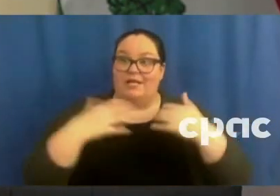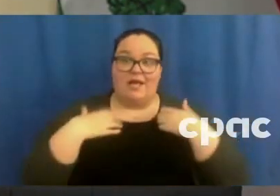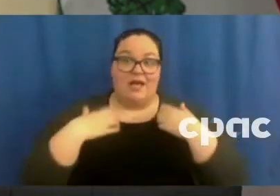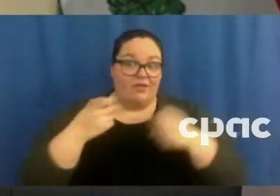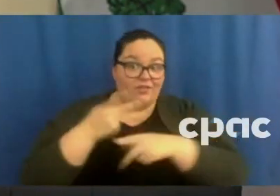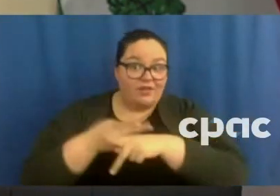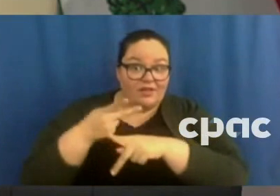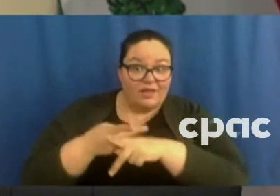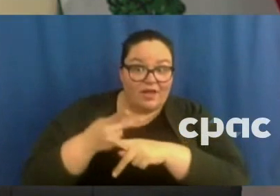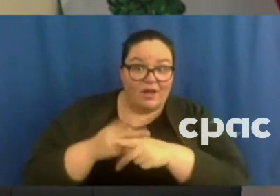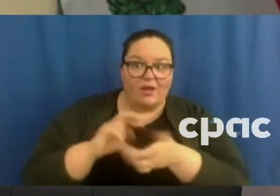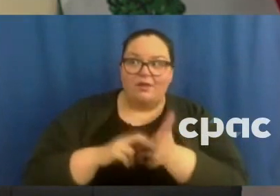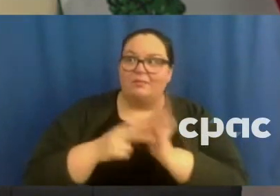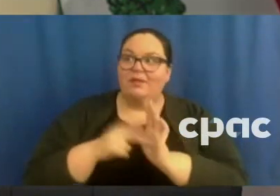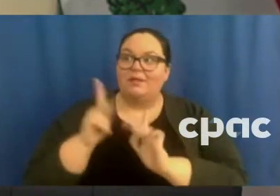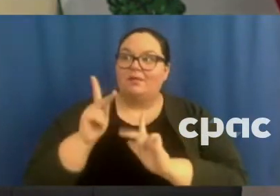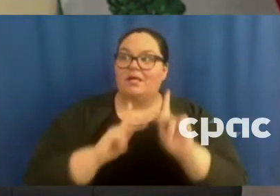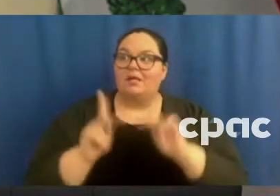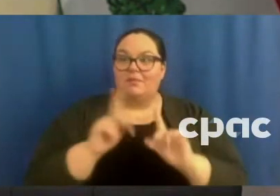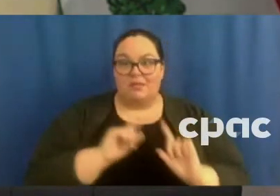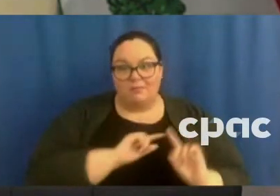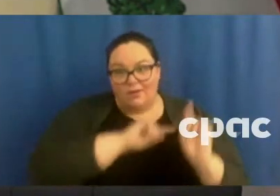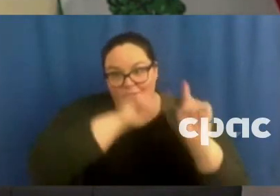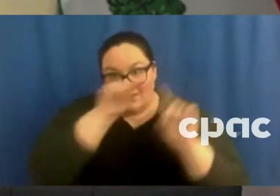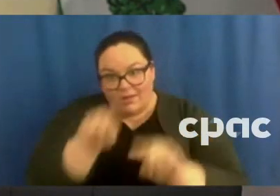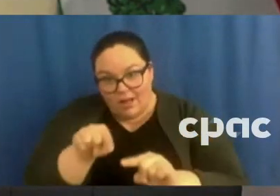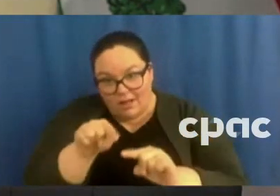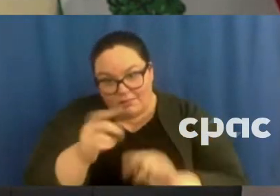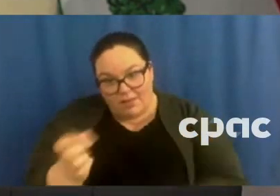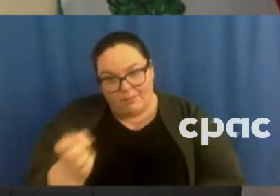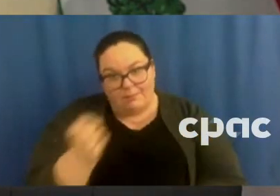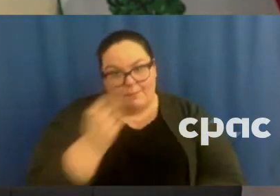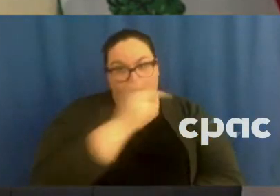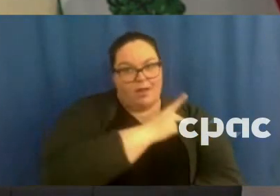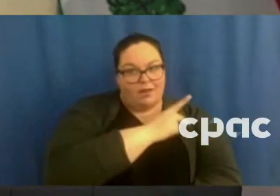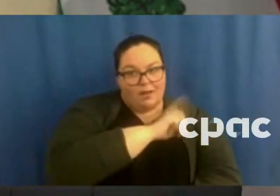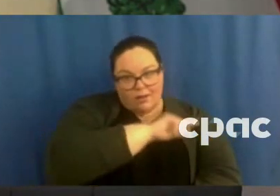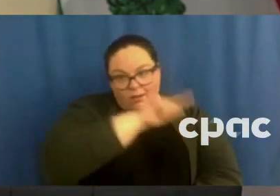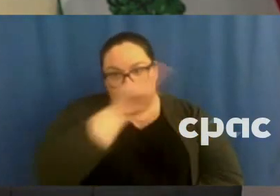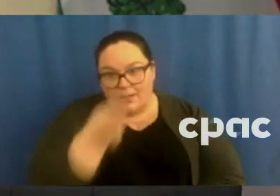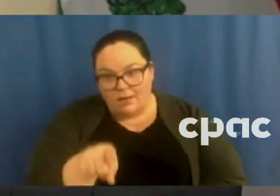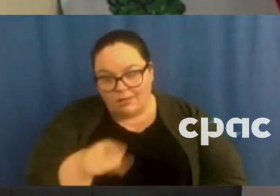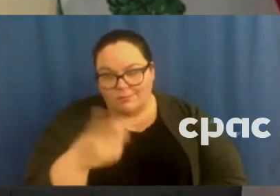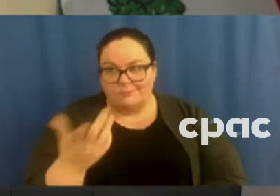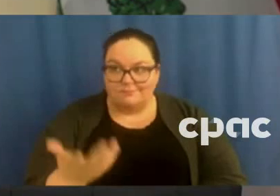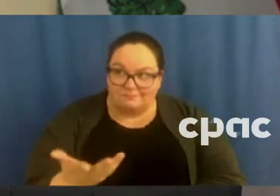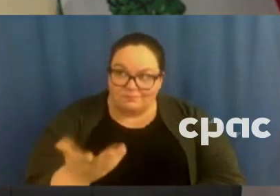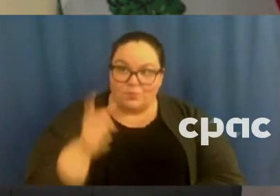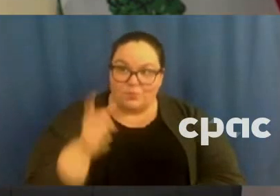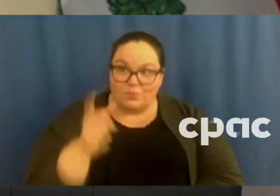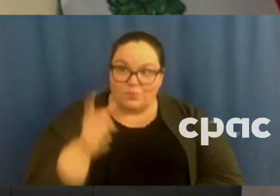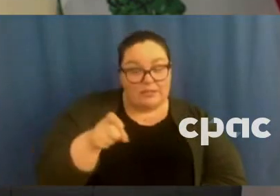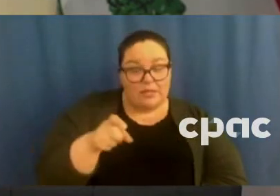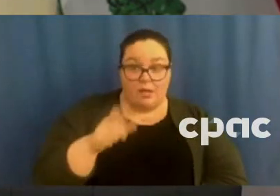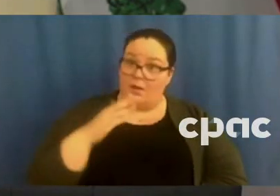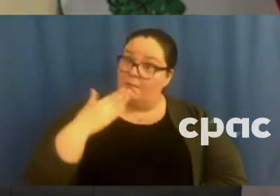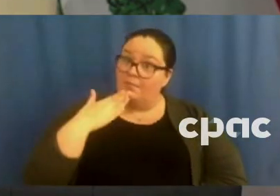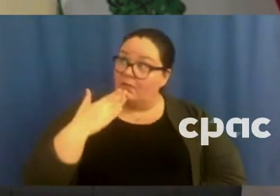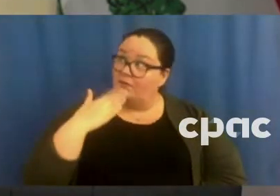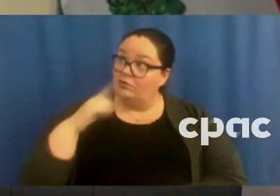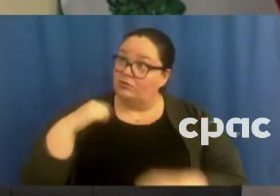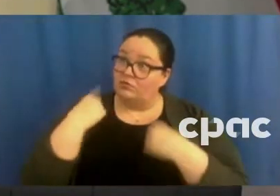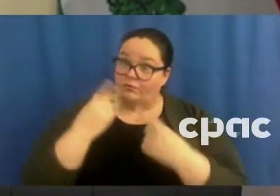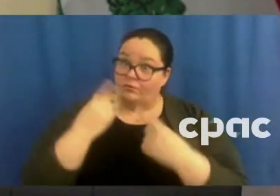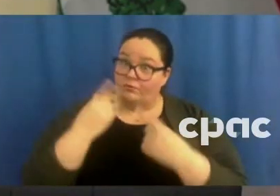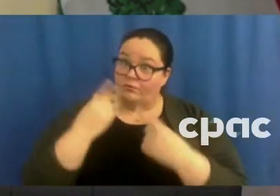areas to have rotational workers that come and go and provide the services that we need here. So I'm grateful we've done a really, really good job to